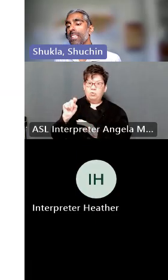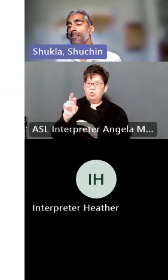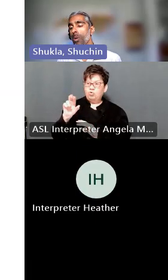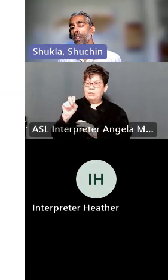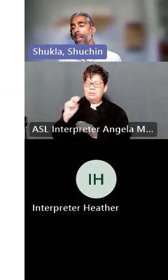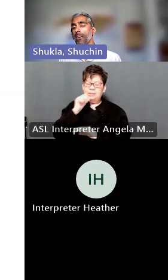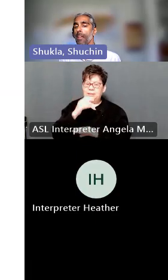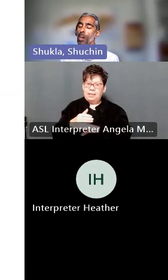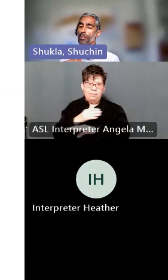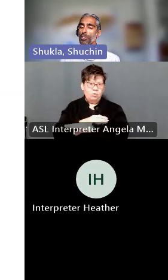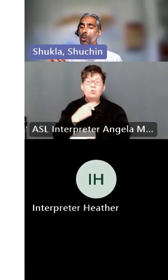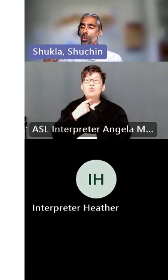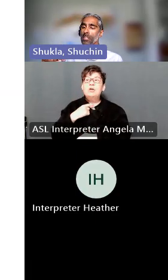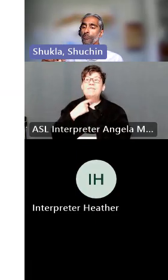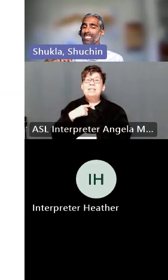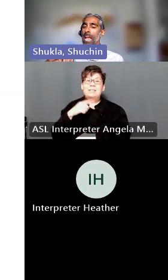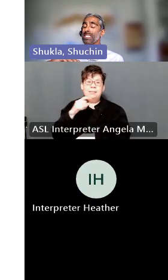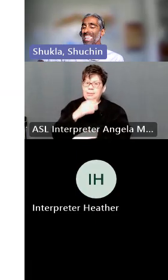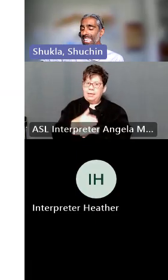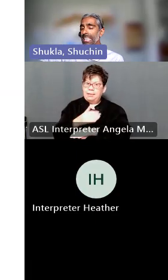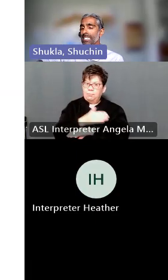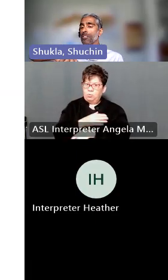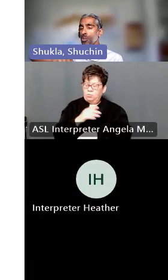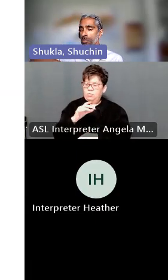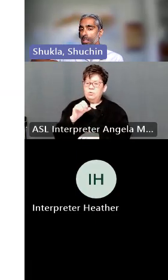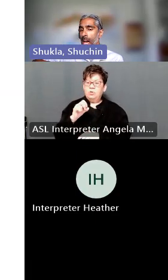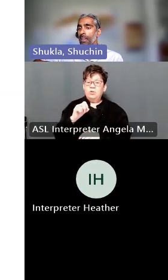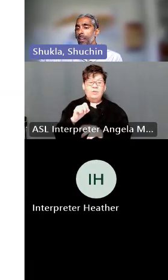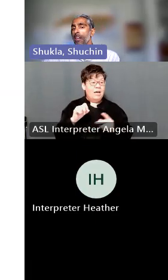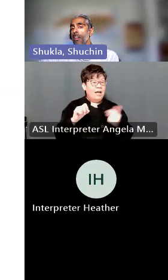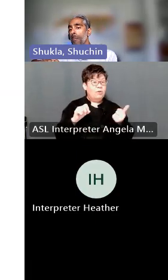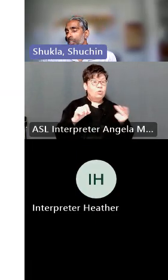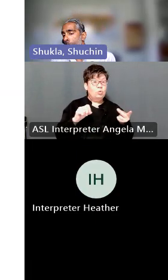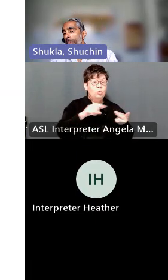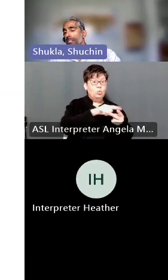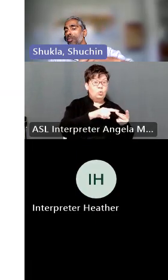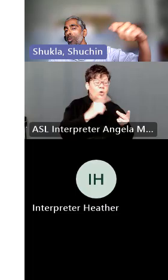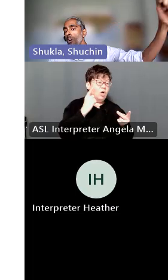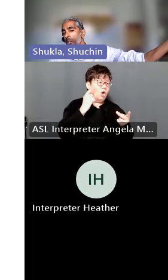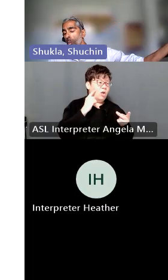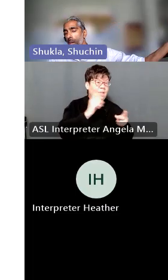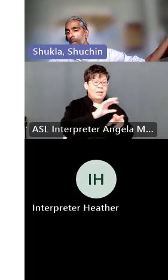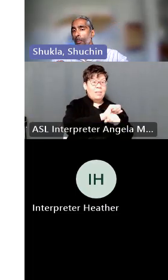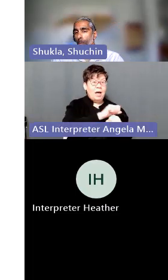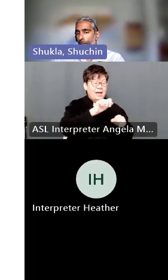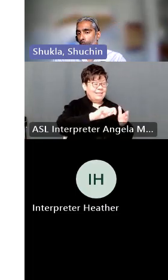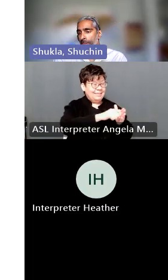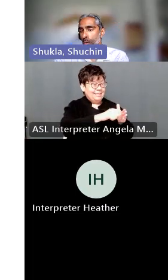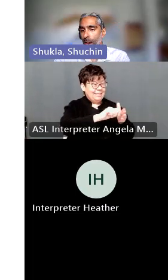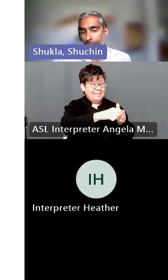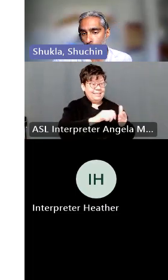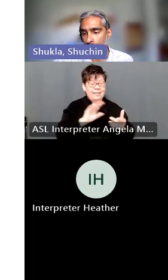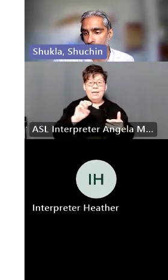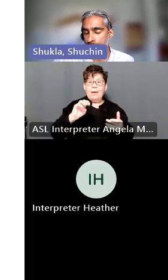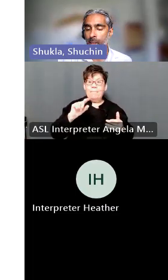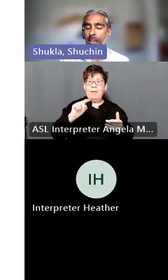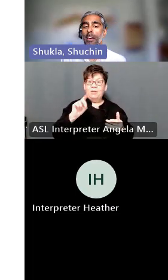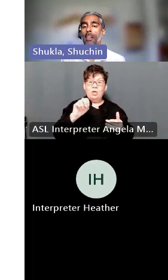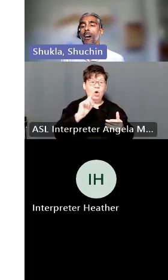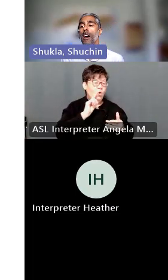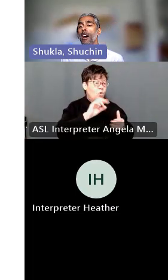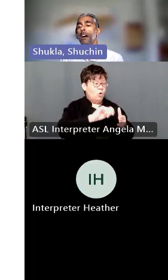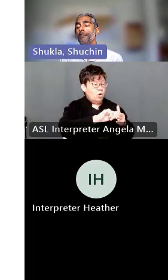cravings. It is more like if the other two were different types of keys that turn the lock, methadone opens the door all the way, buprenorphine opens the door half the